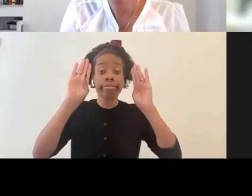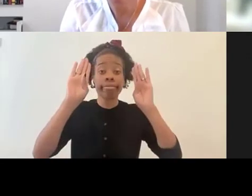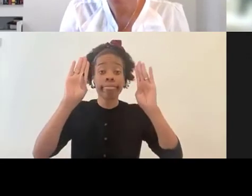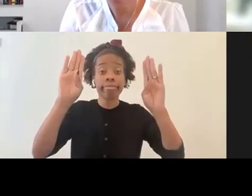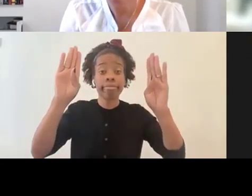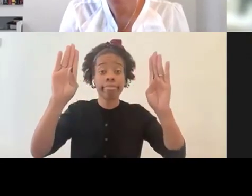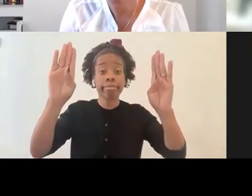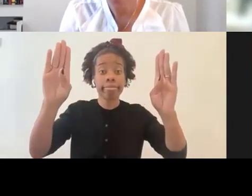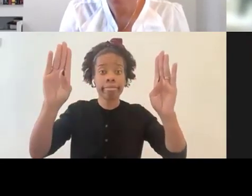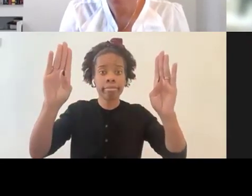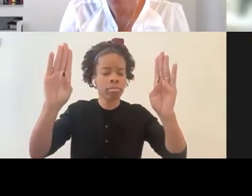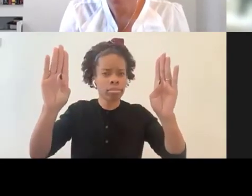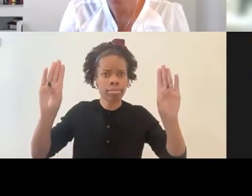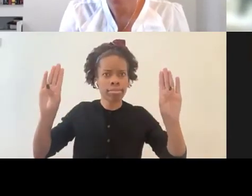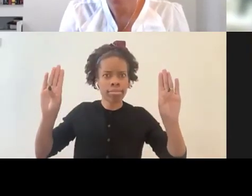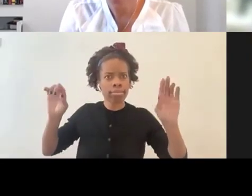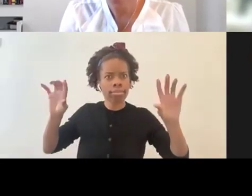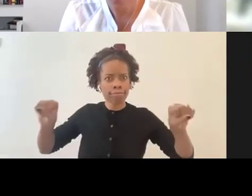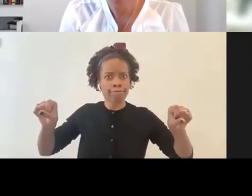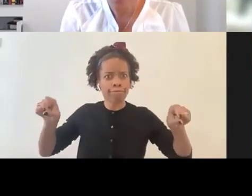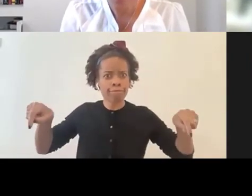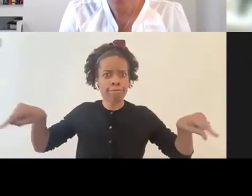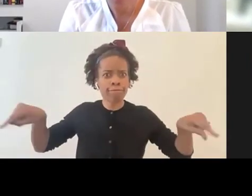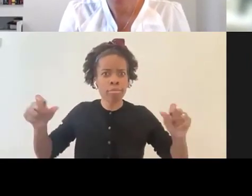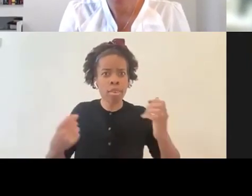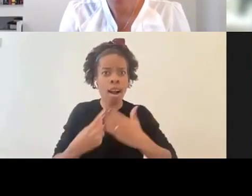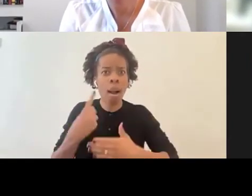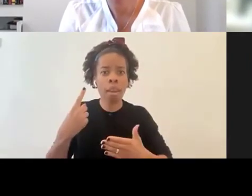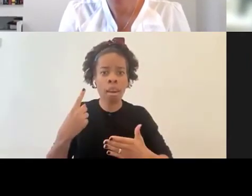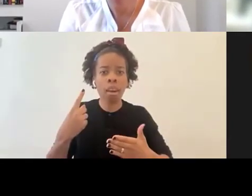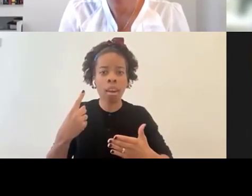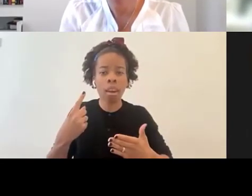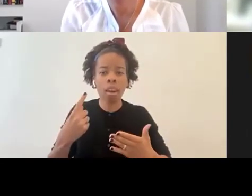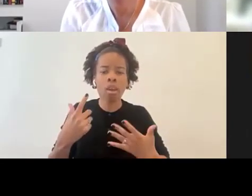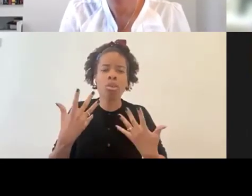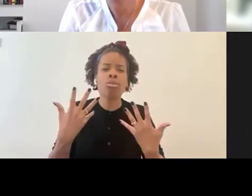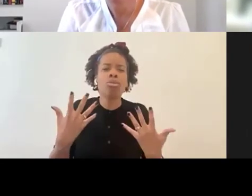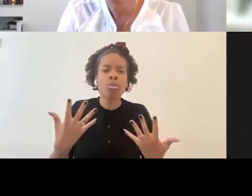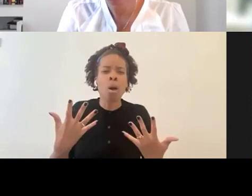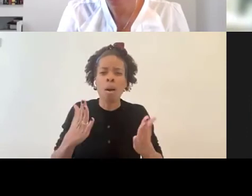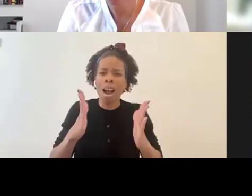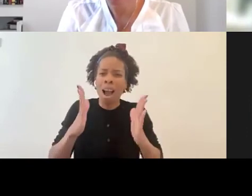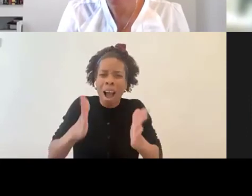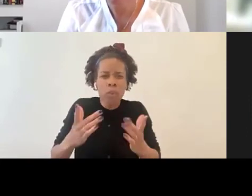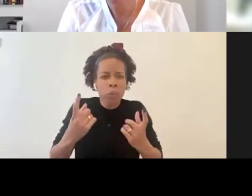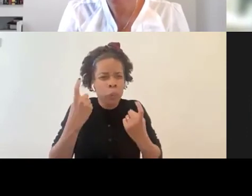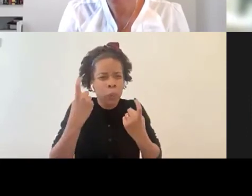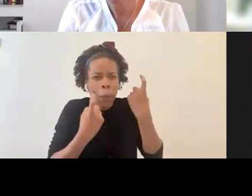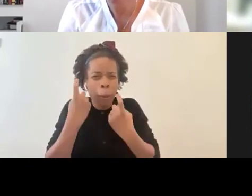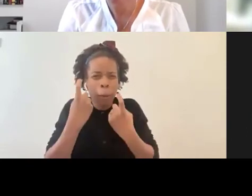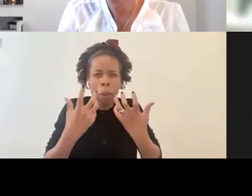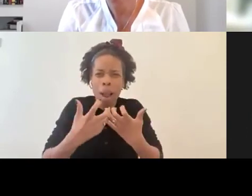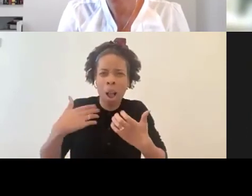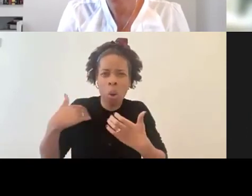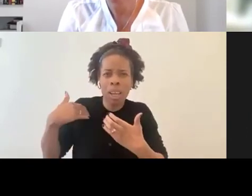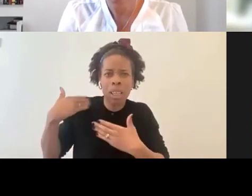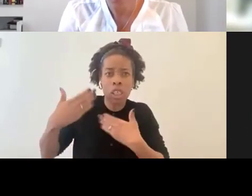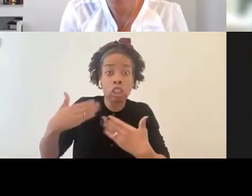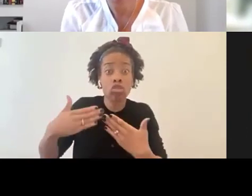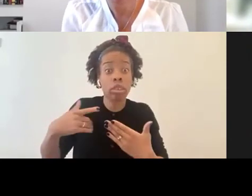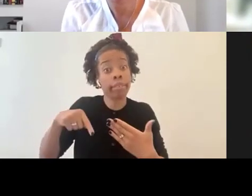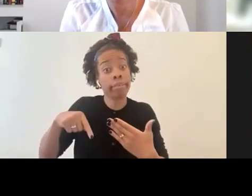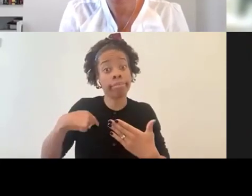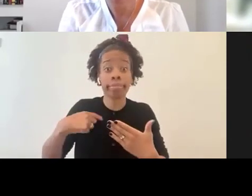And talking about this whole reinterpretation and rearticulation of history, one very interesting young